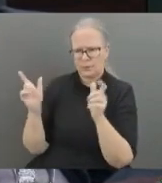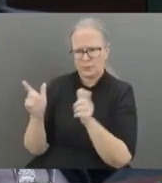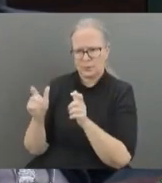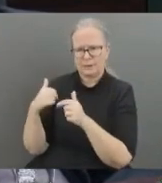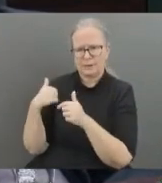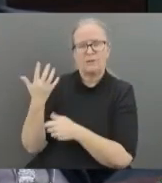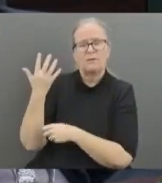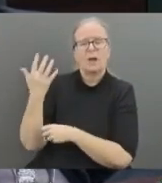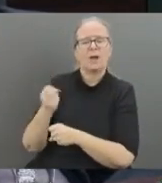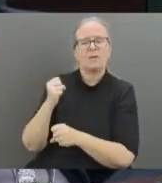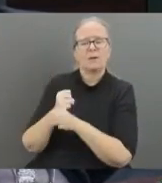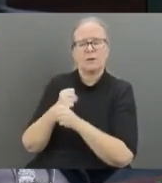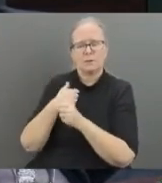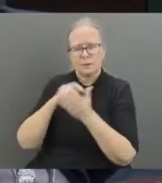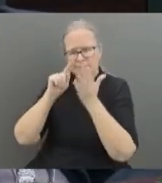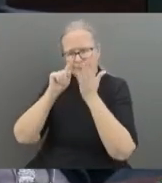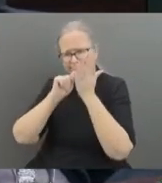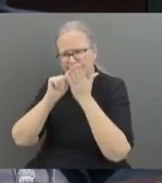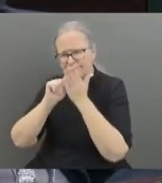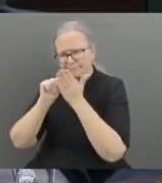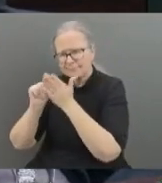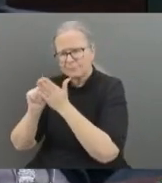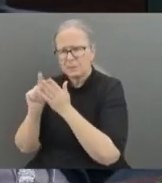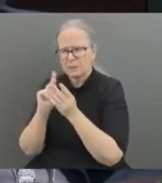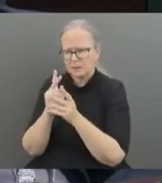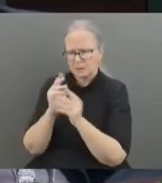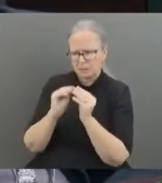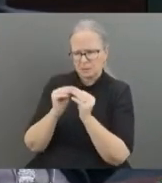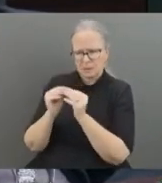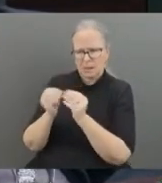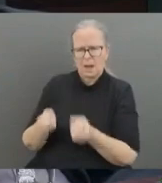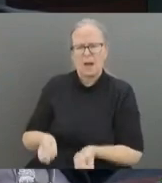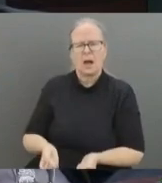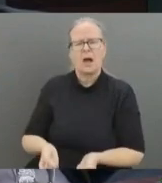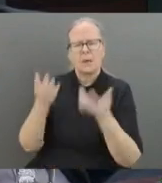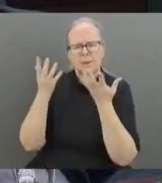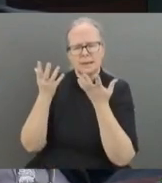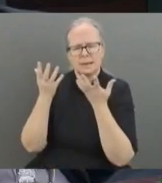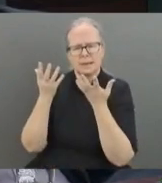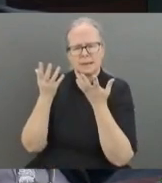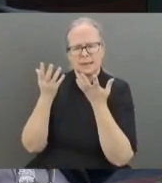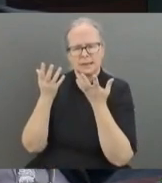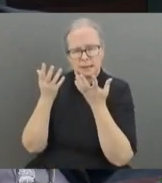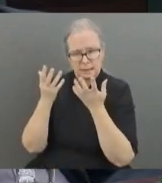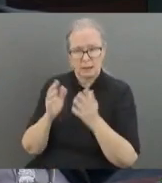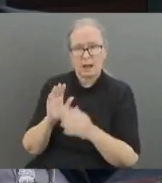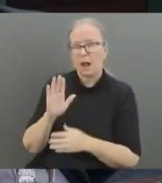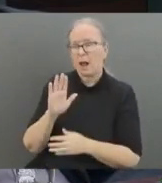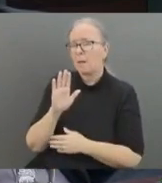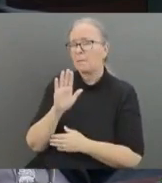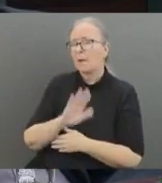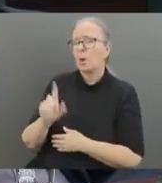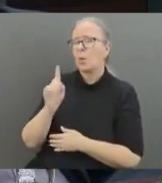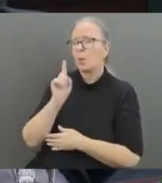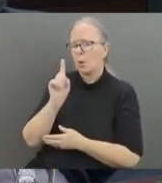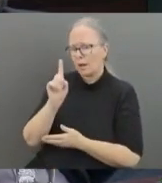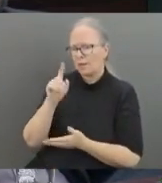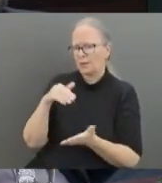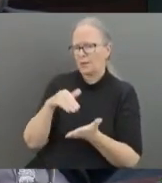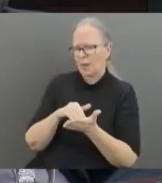to estimate wolverine populations, and they've suggested there are less than 1,000 wolverines in Alberta. Given that there